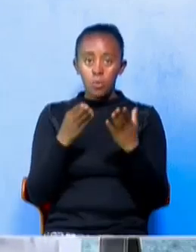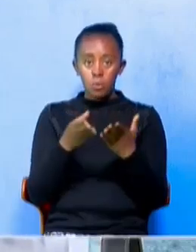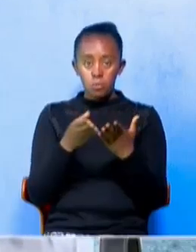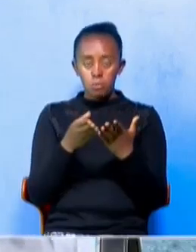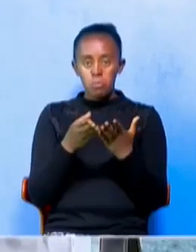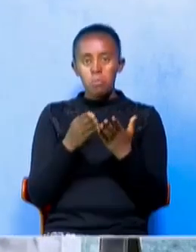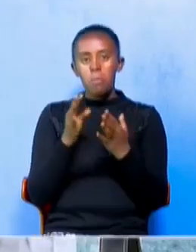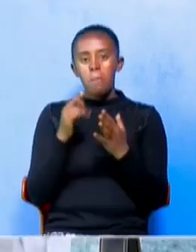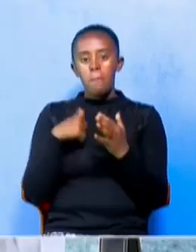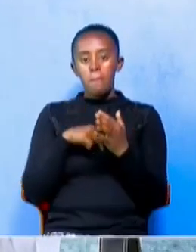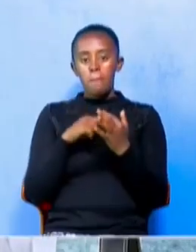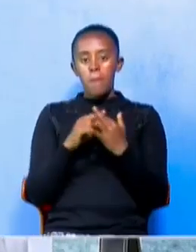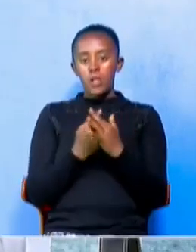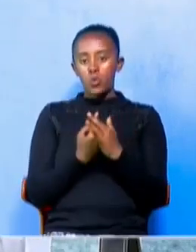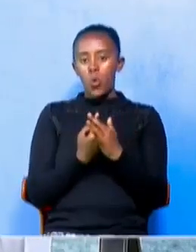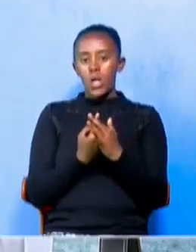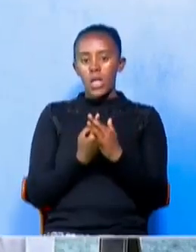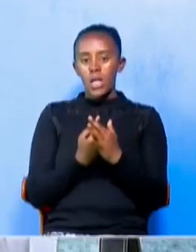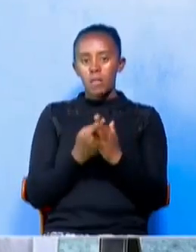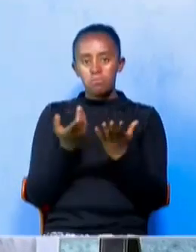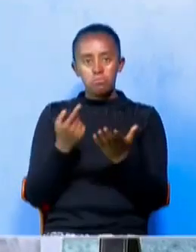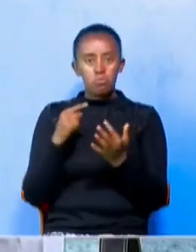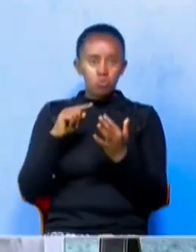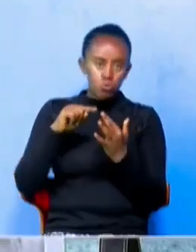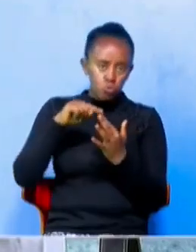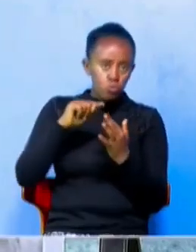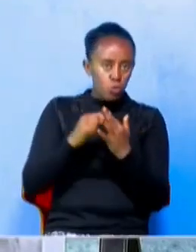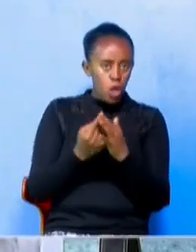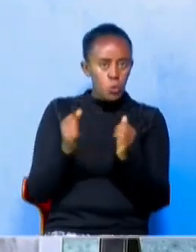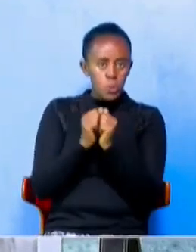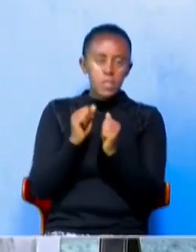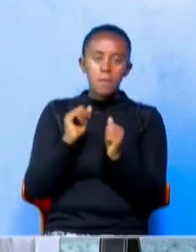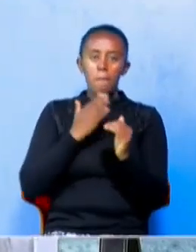my story, to start with my story,